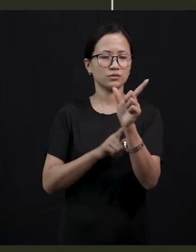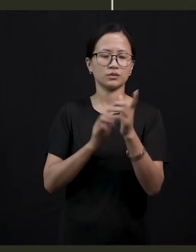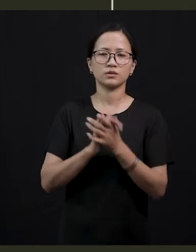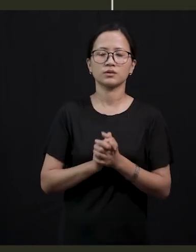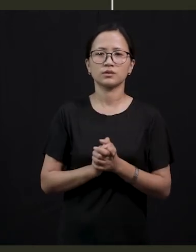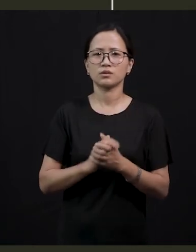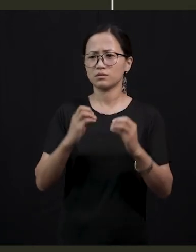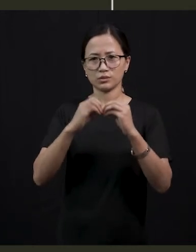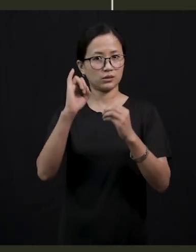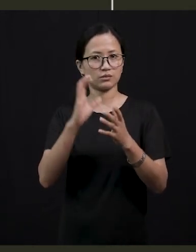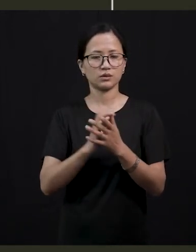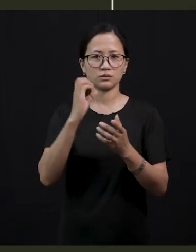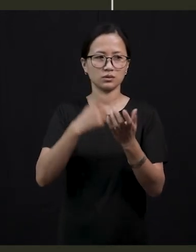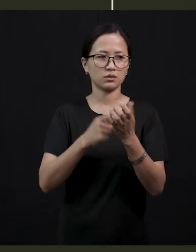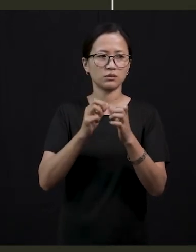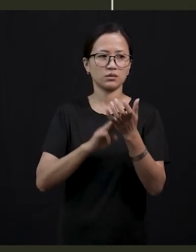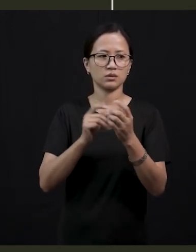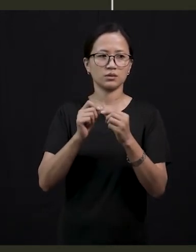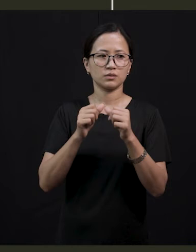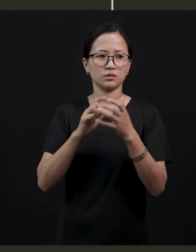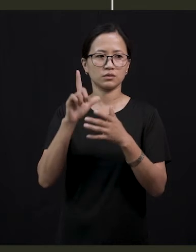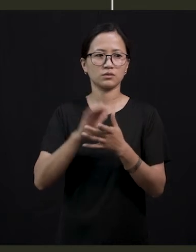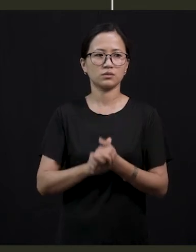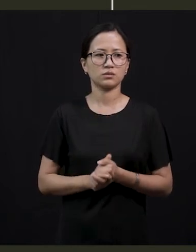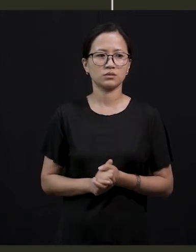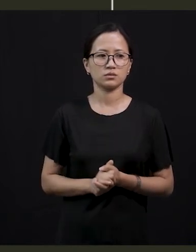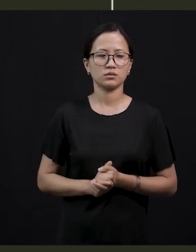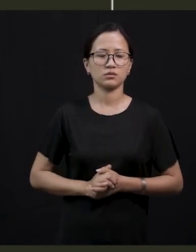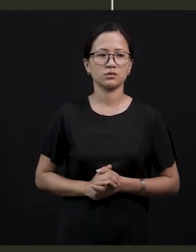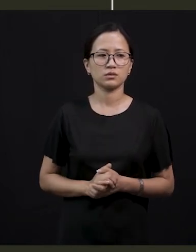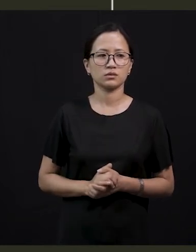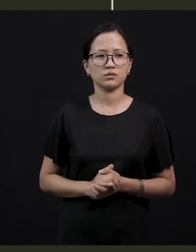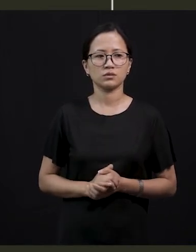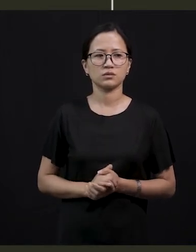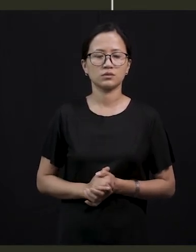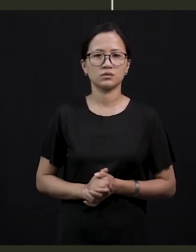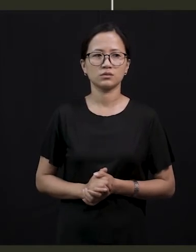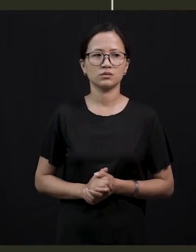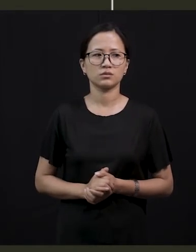is how a parishad or a council will be elected or selected.